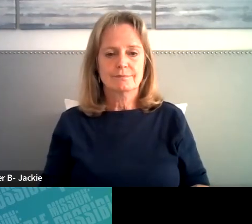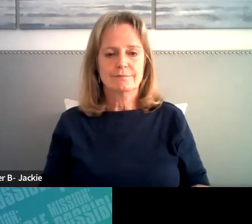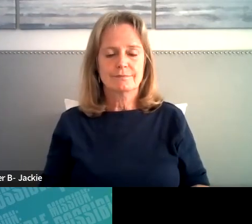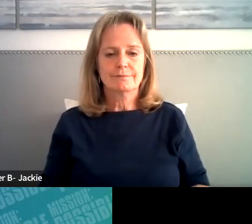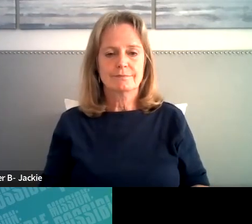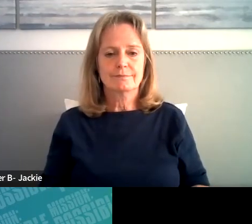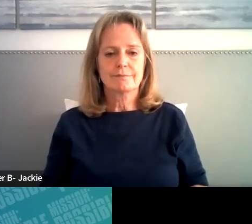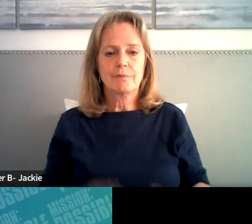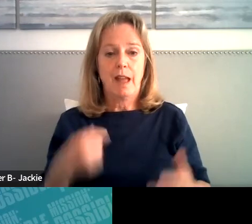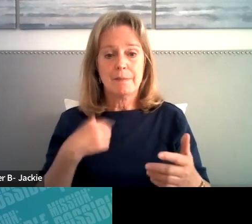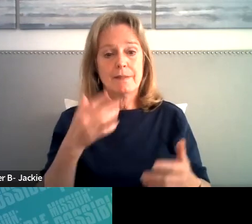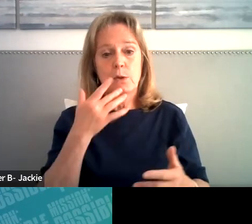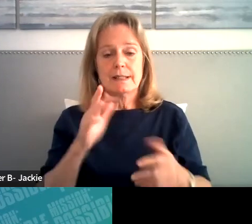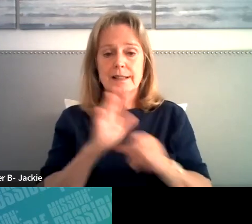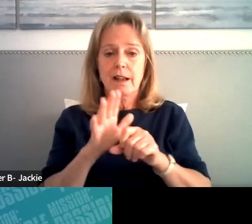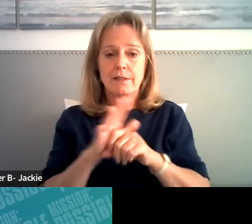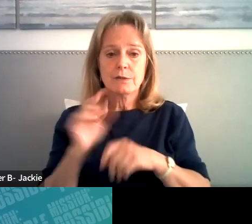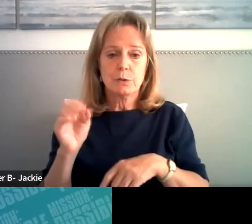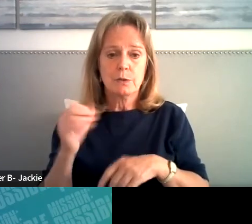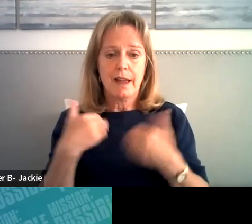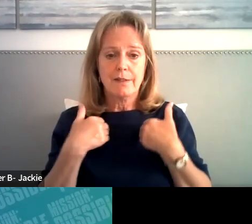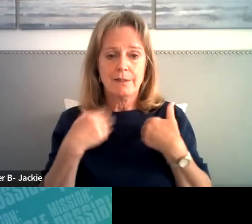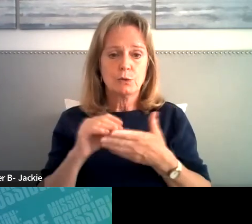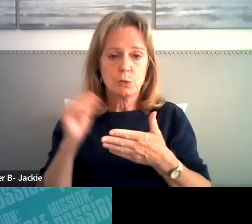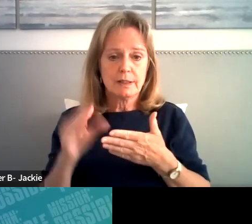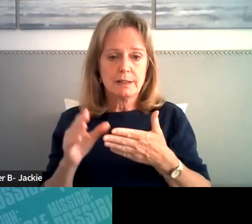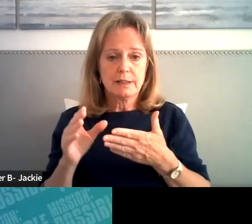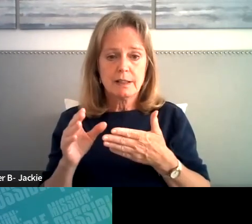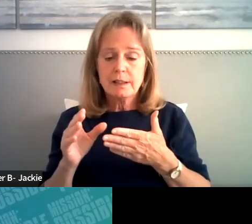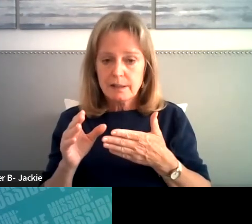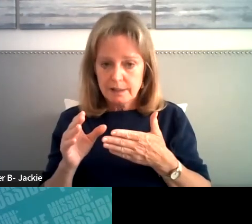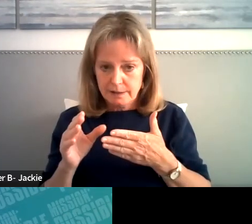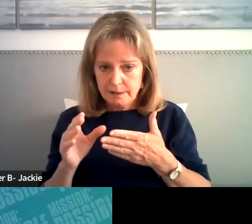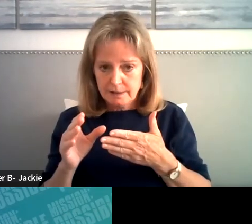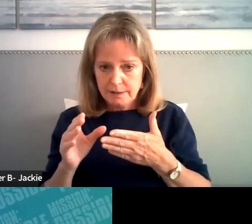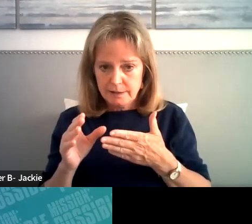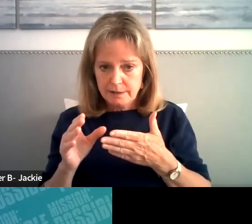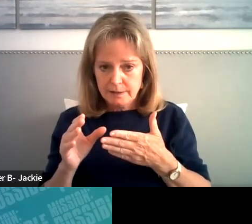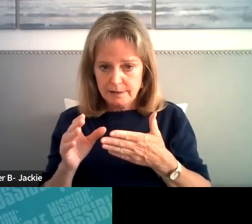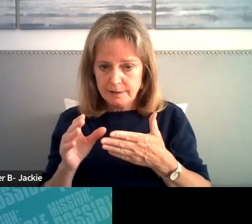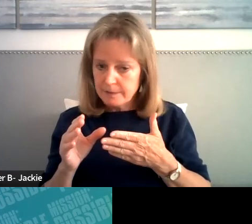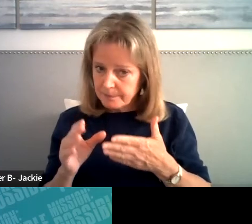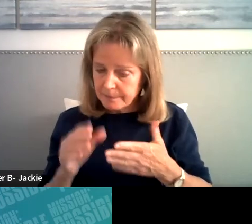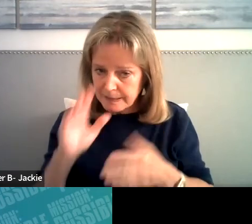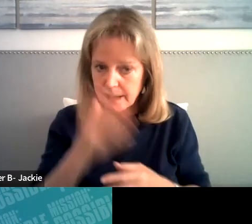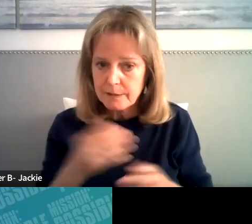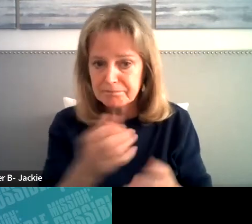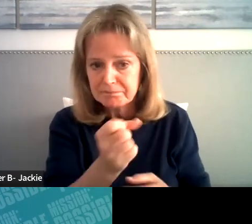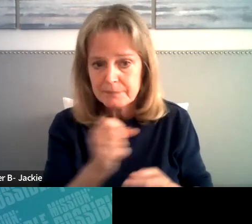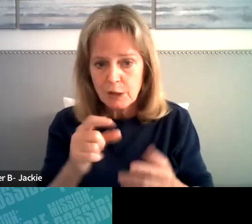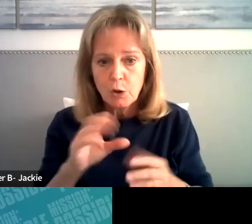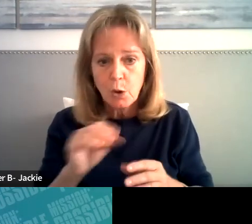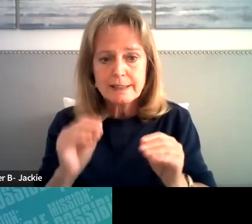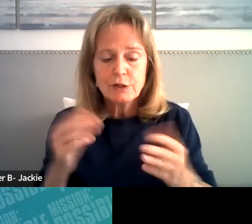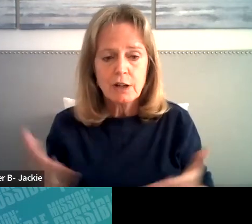So I've been fortunate enough to have a student got to participate, my son, in the co-teaching here